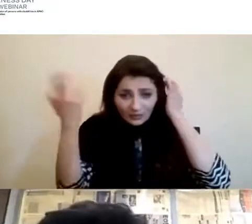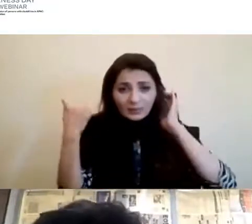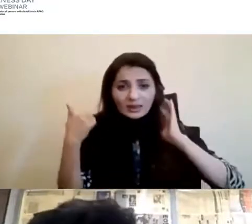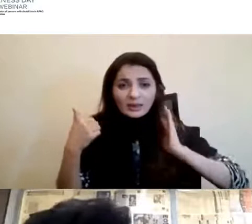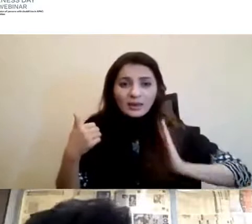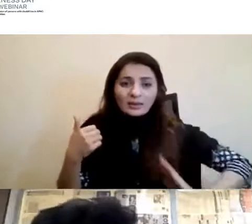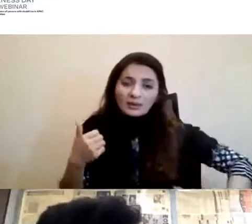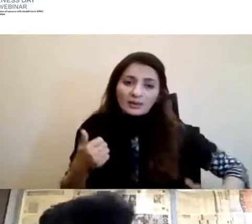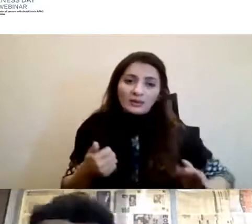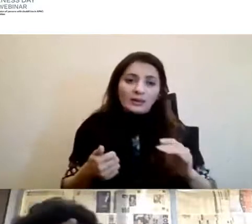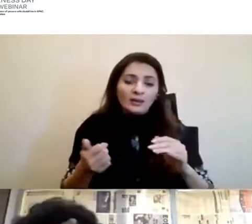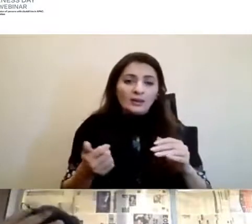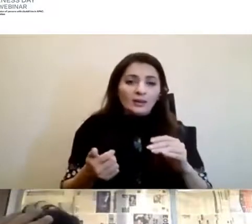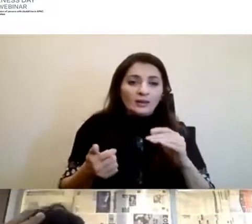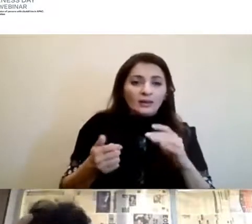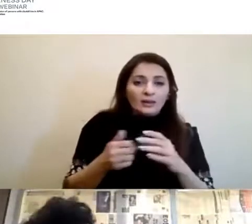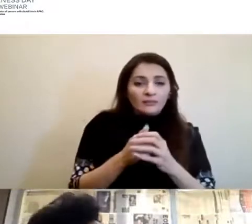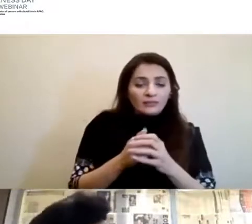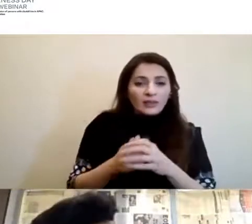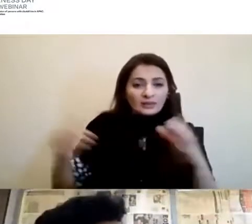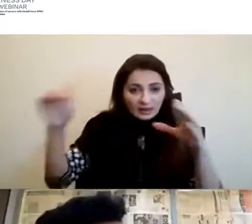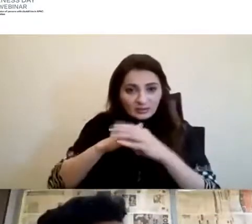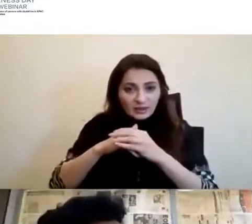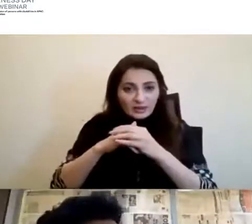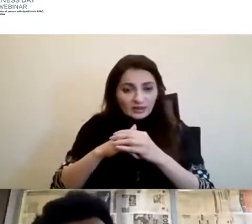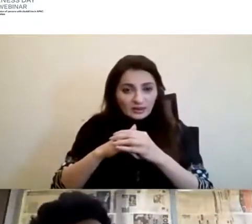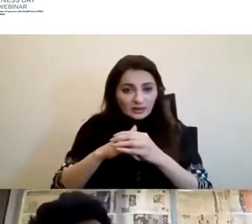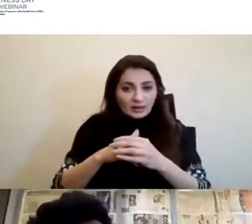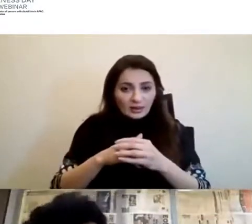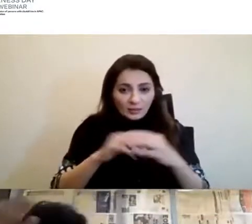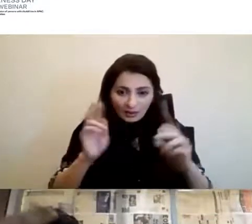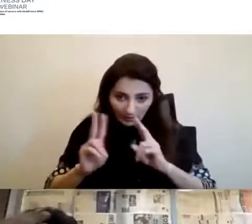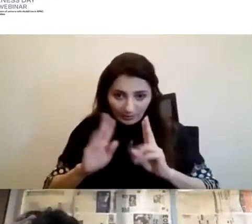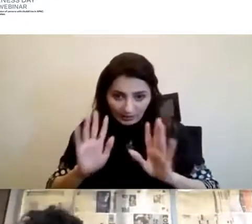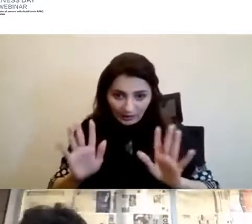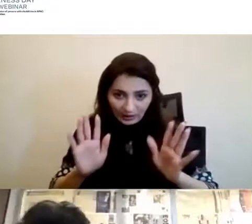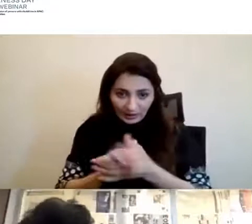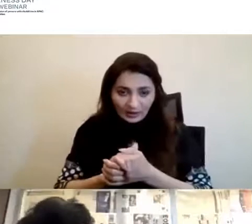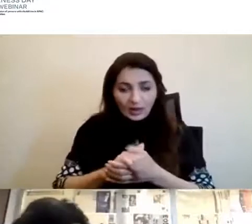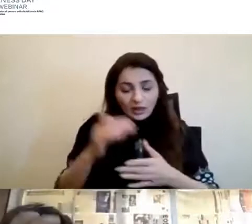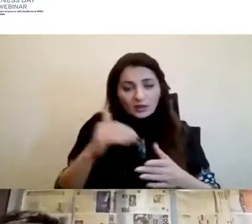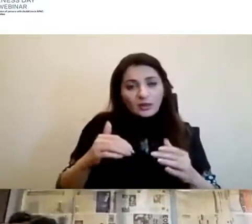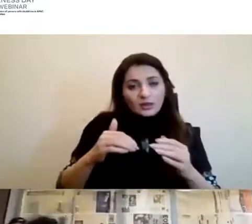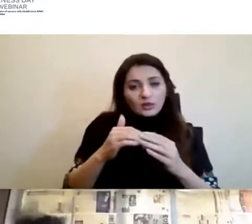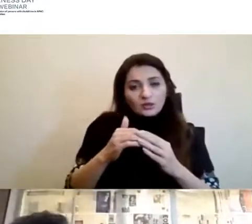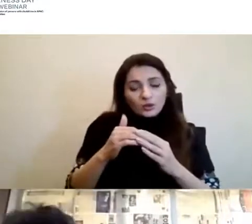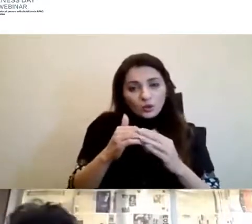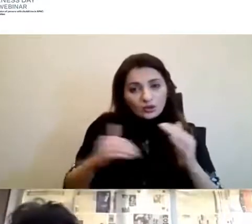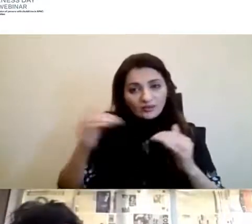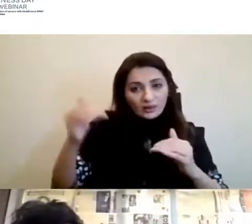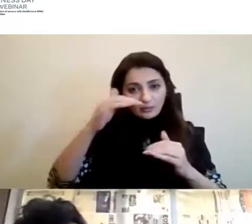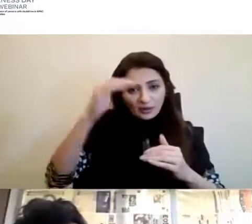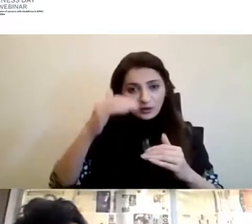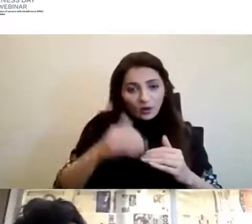led accessibility at the Federal Communications Commission and had oversight over the development and implementation of